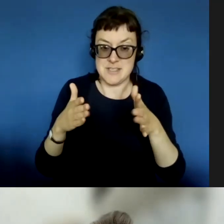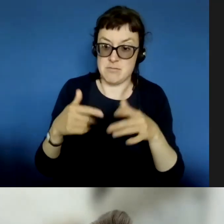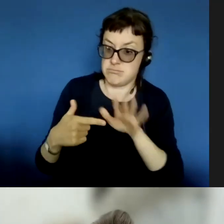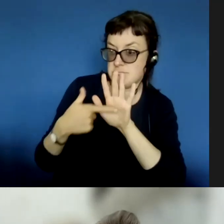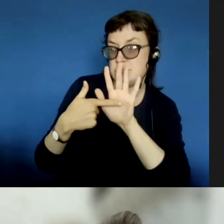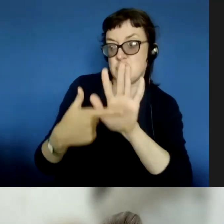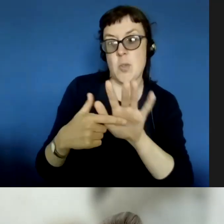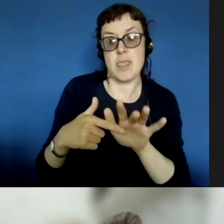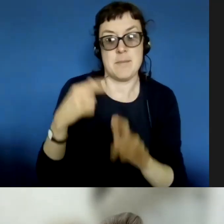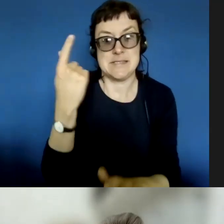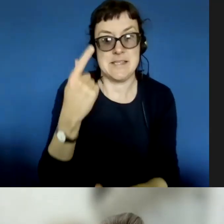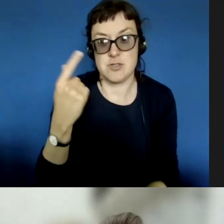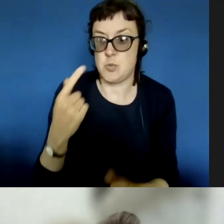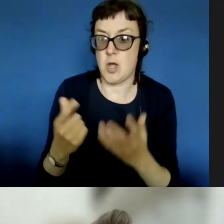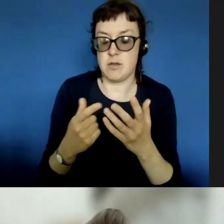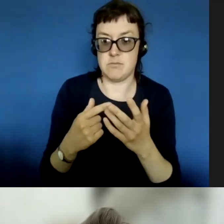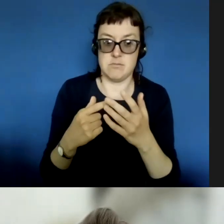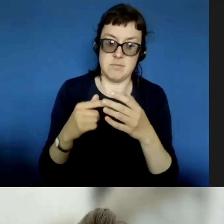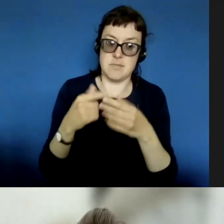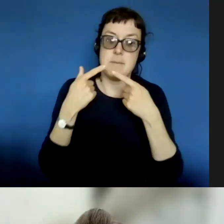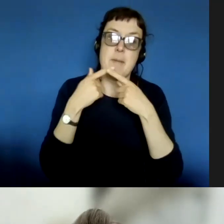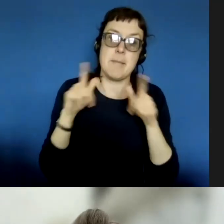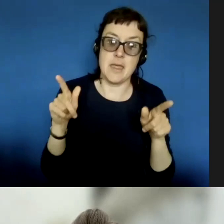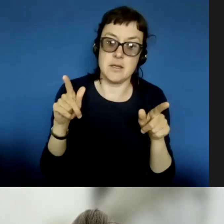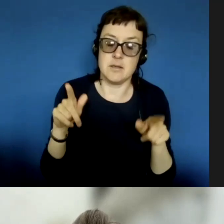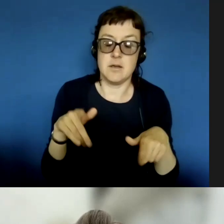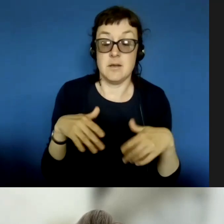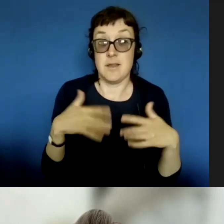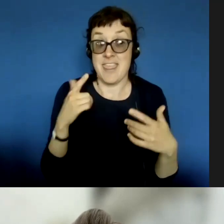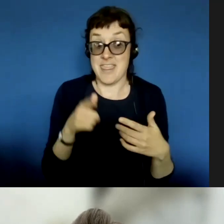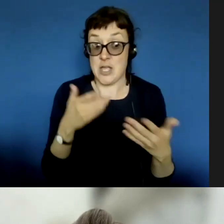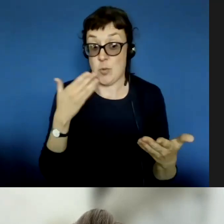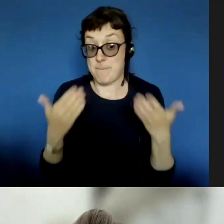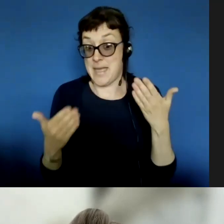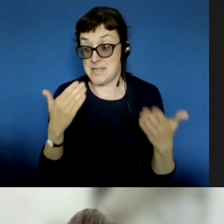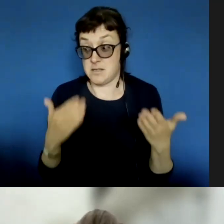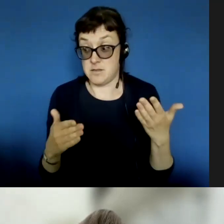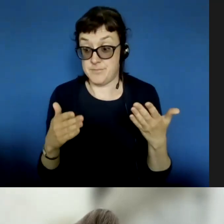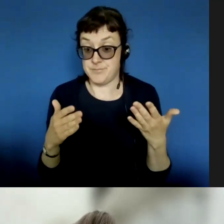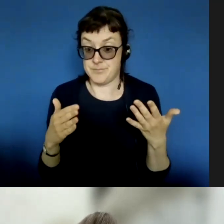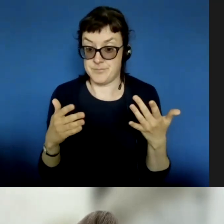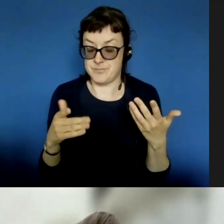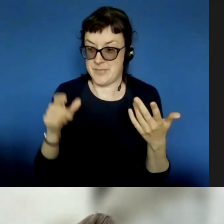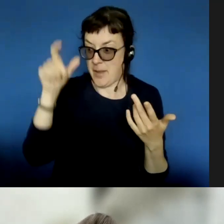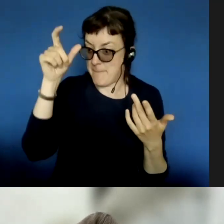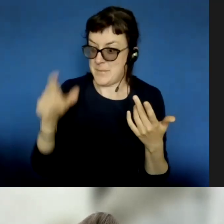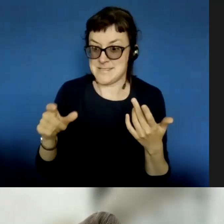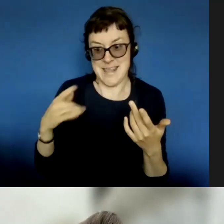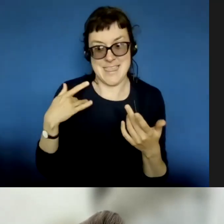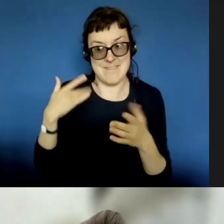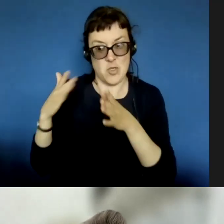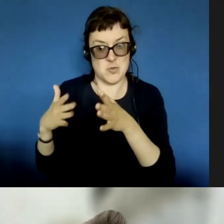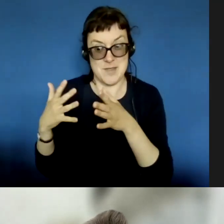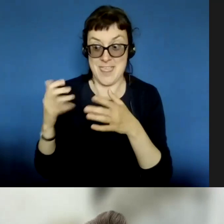in comparison to maybe how some of the people who were sort of staying there felt